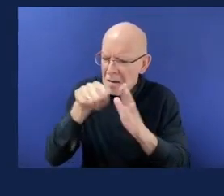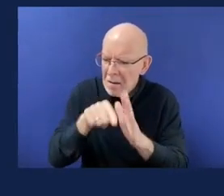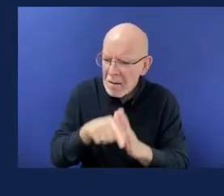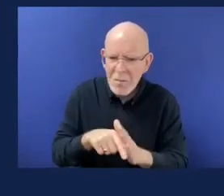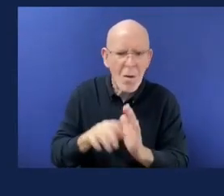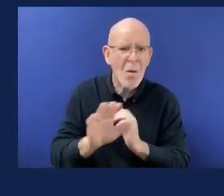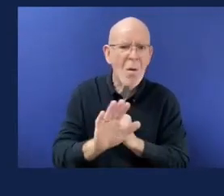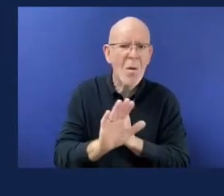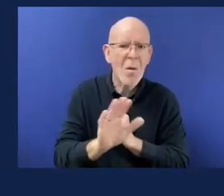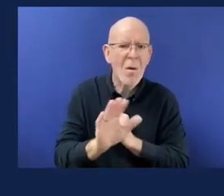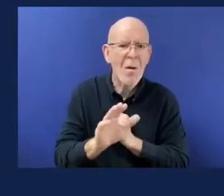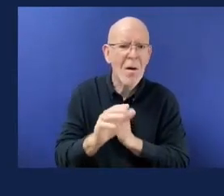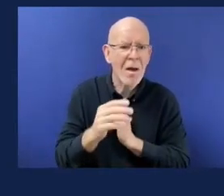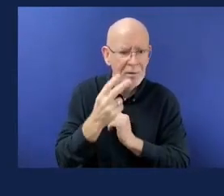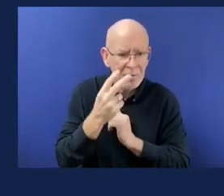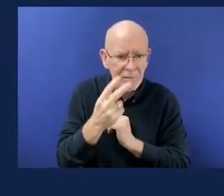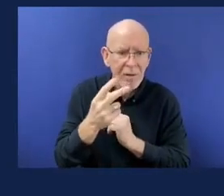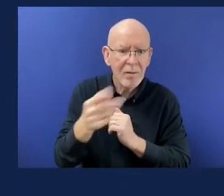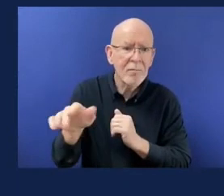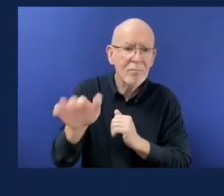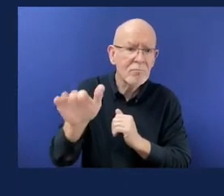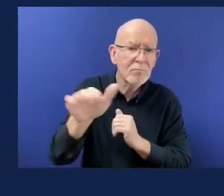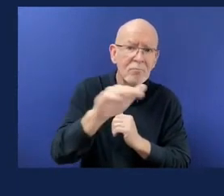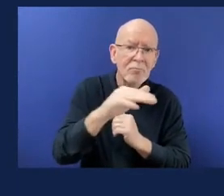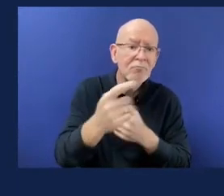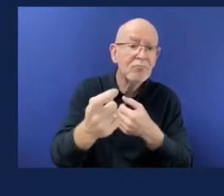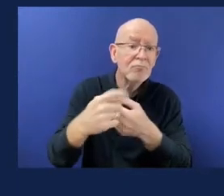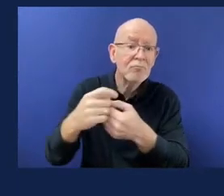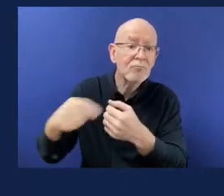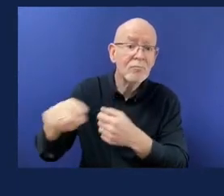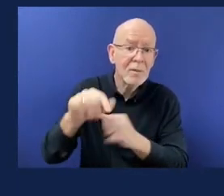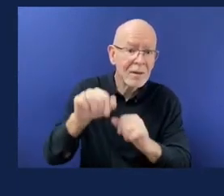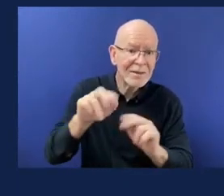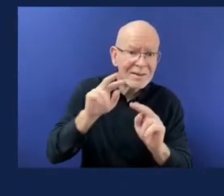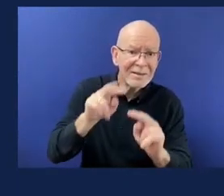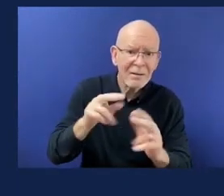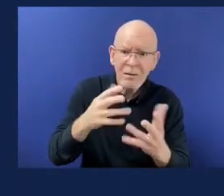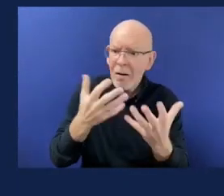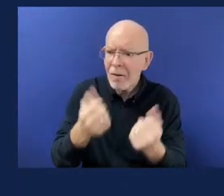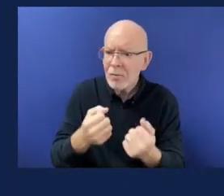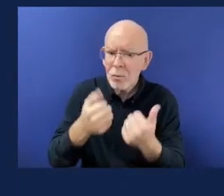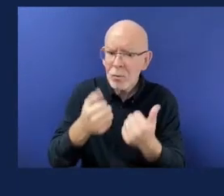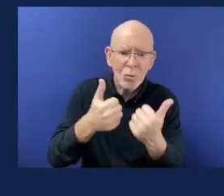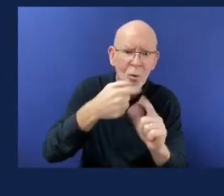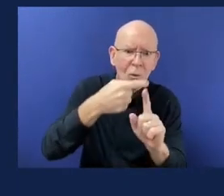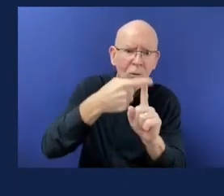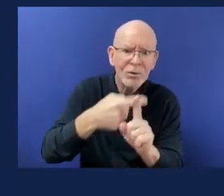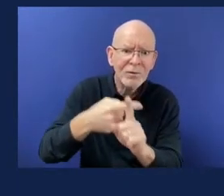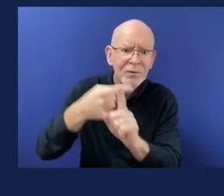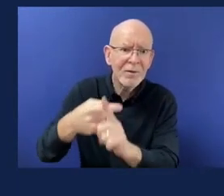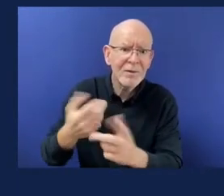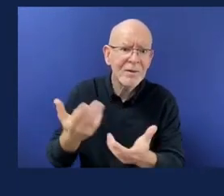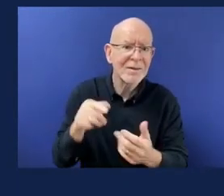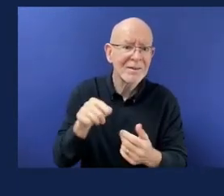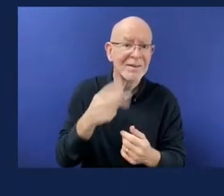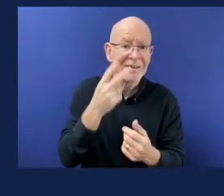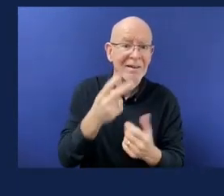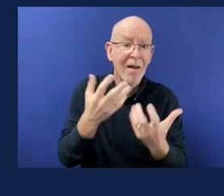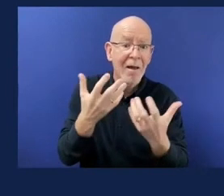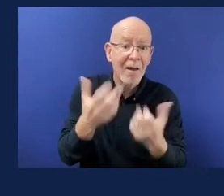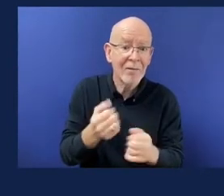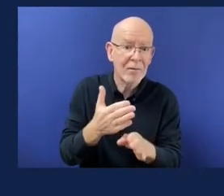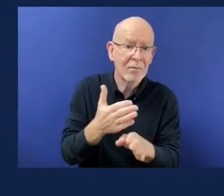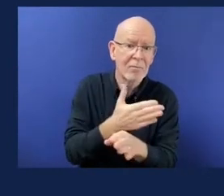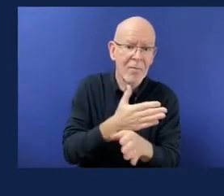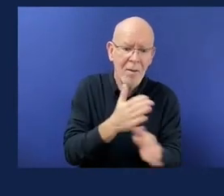rights honouring tournament, and also continue to deliver on the opportunities and the legacy left behind in